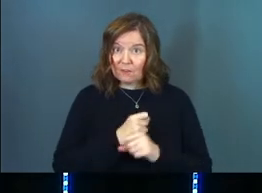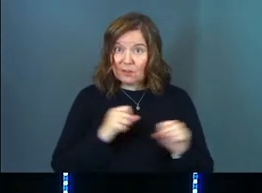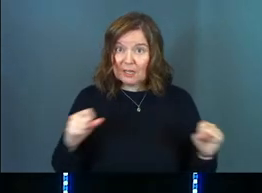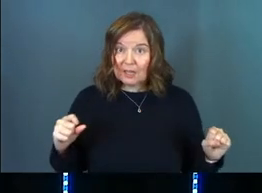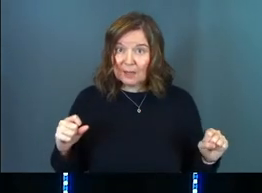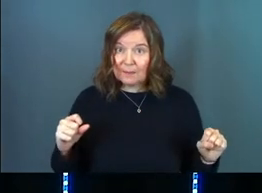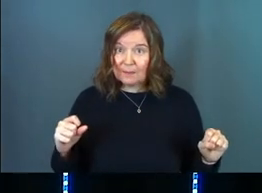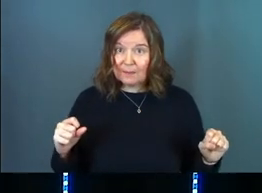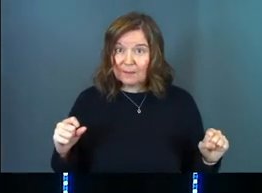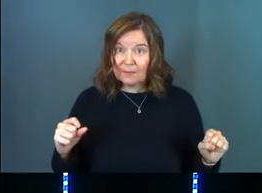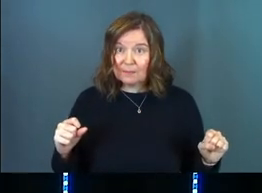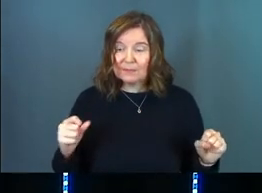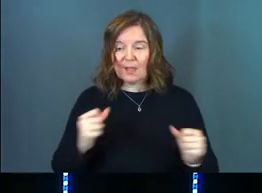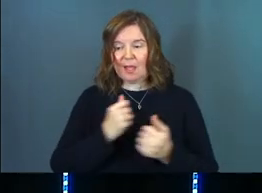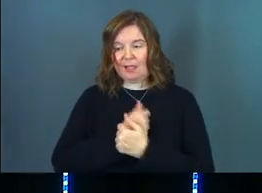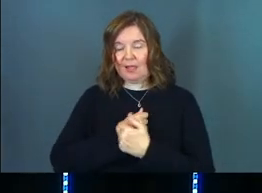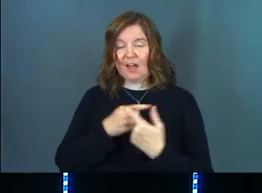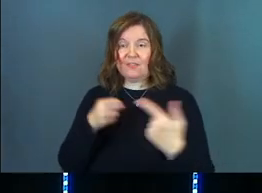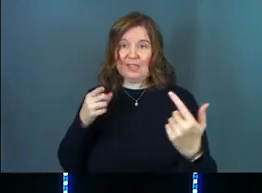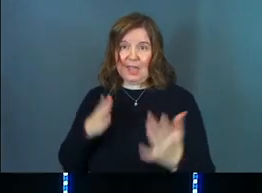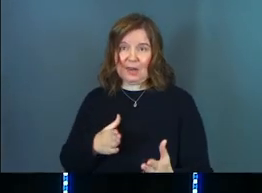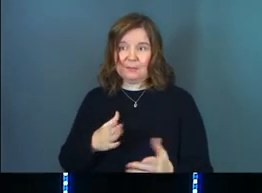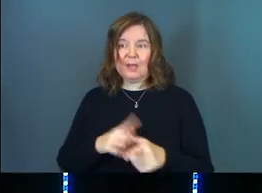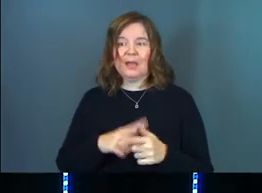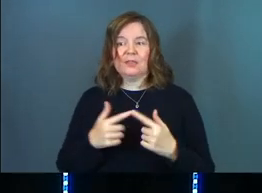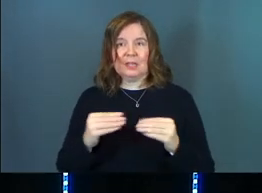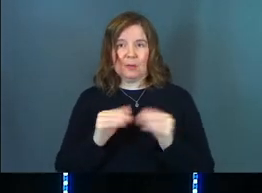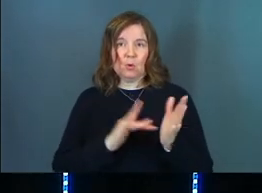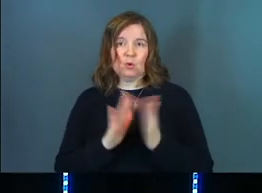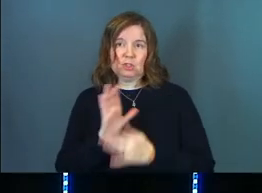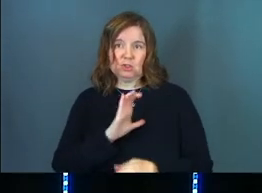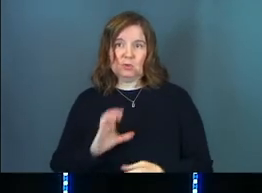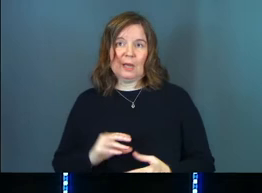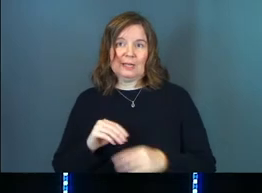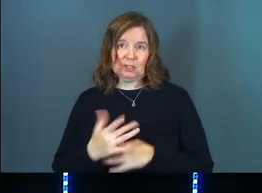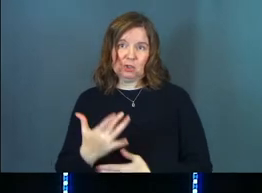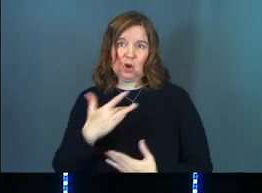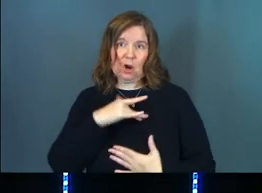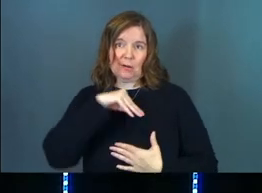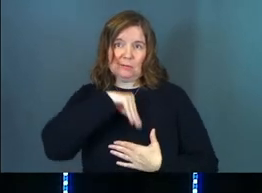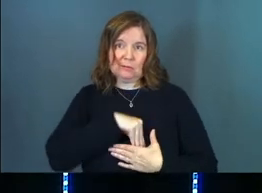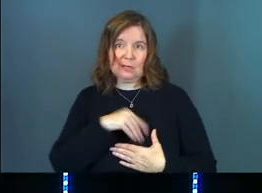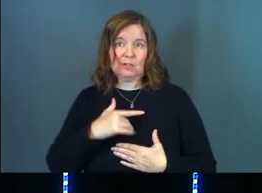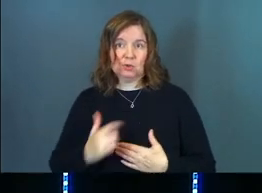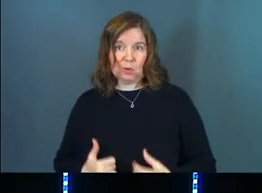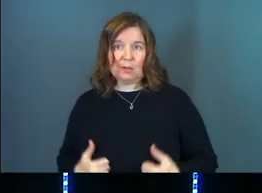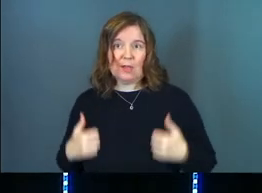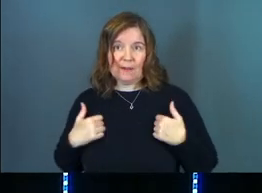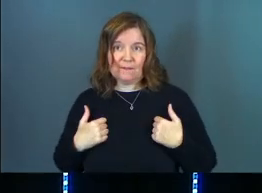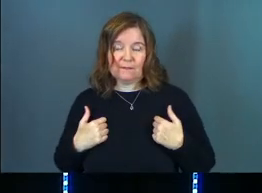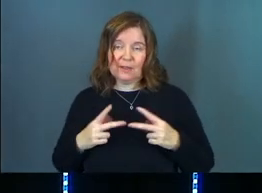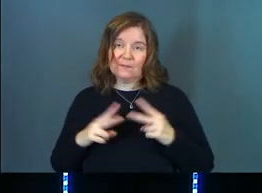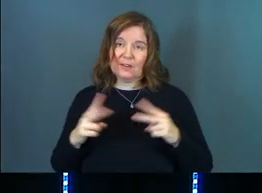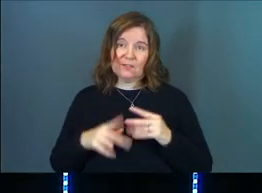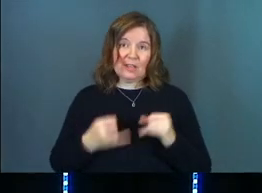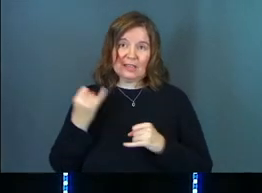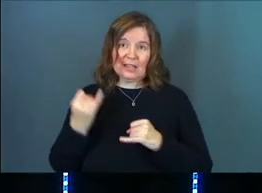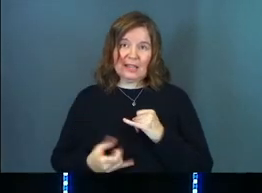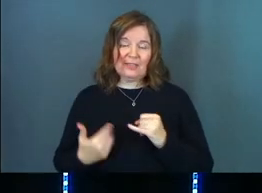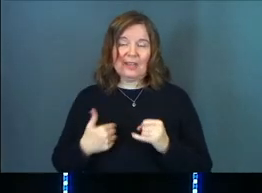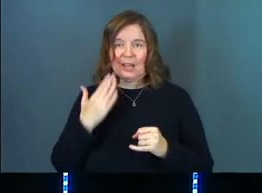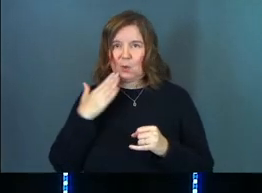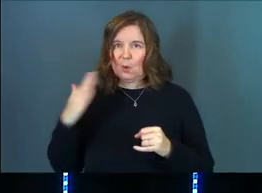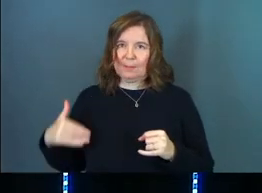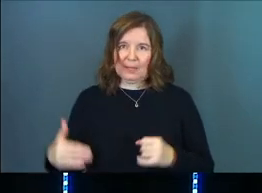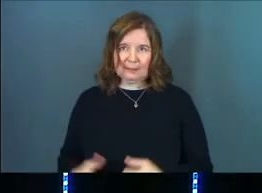freedom? Love an enemy. And then you get more Jesus Christ into your heart and into your life. Very, very last thing, and I